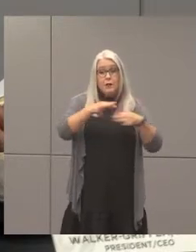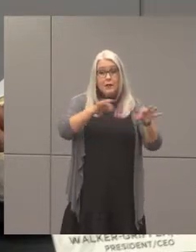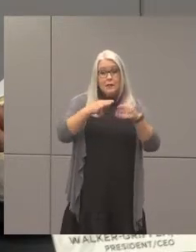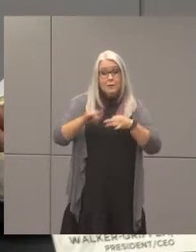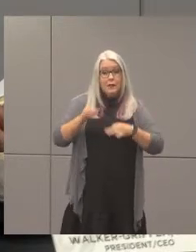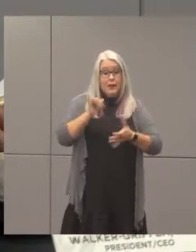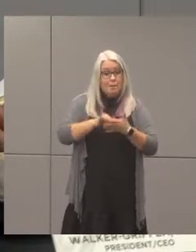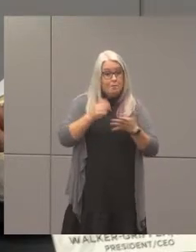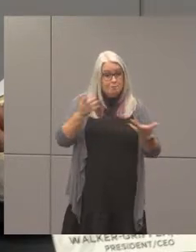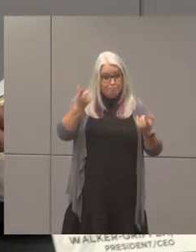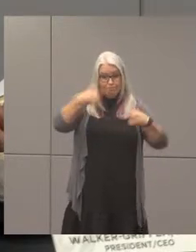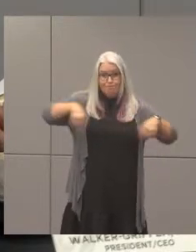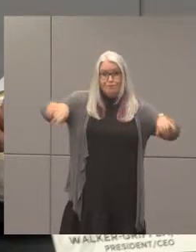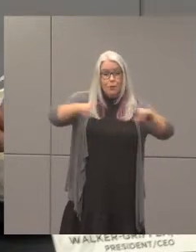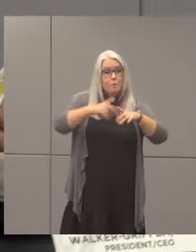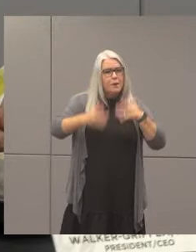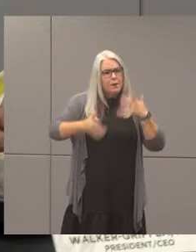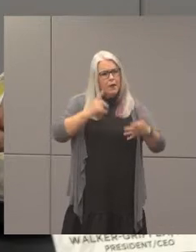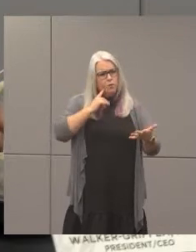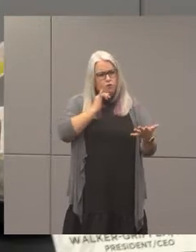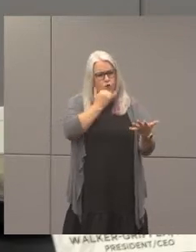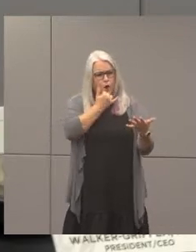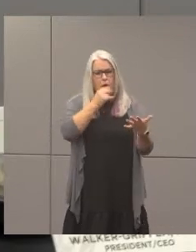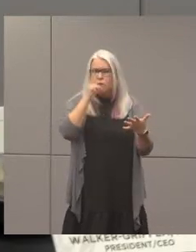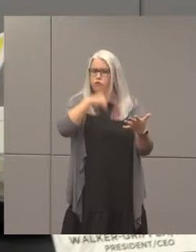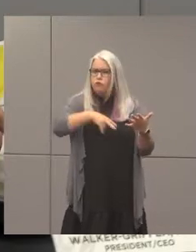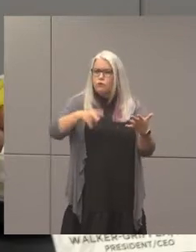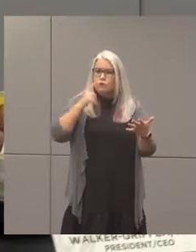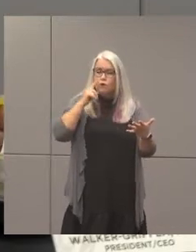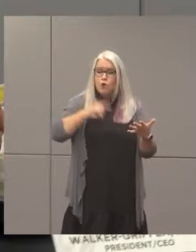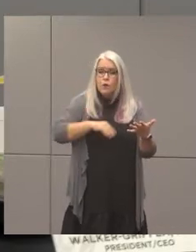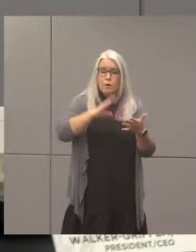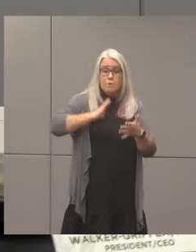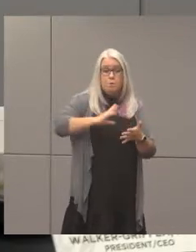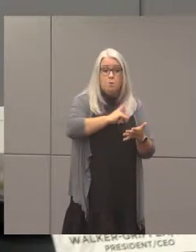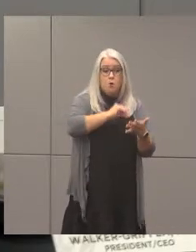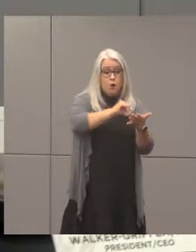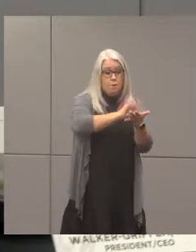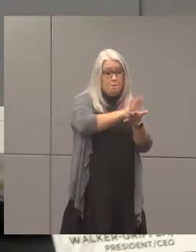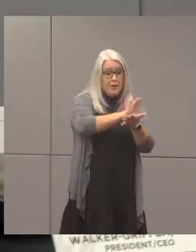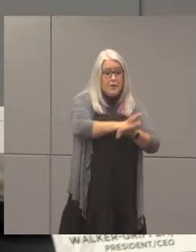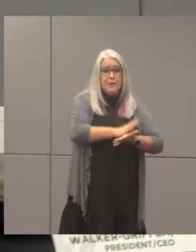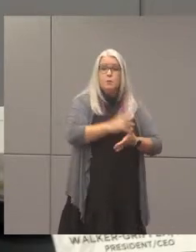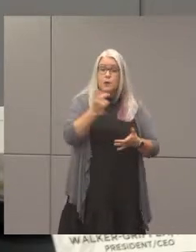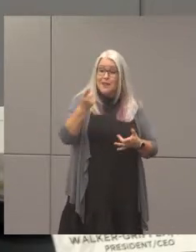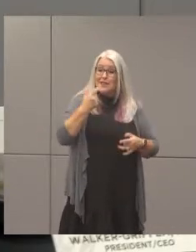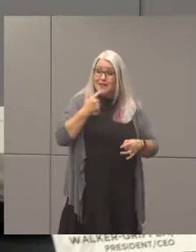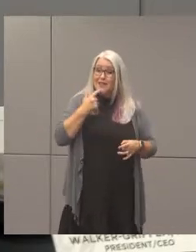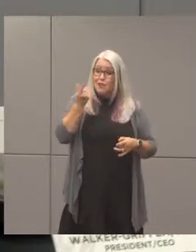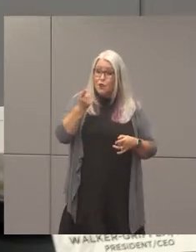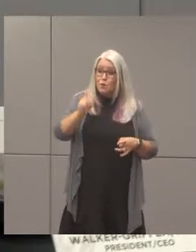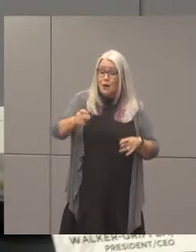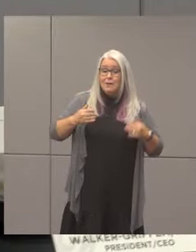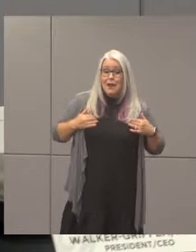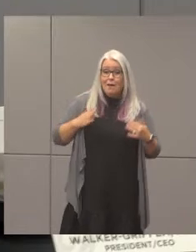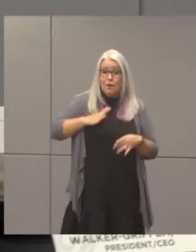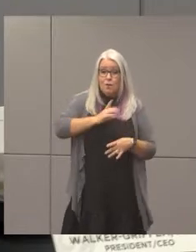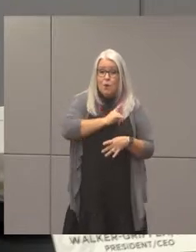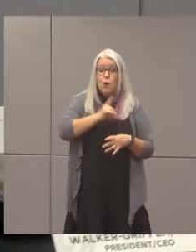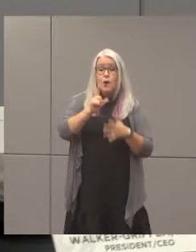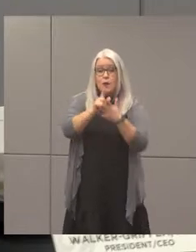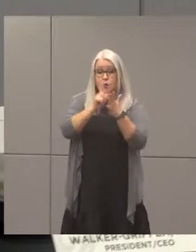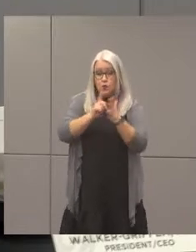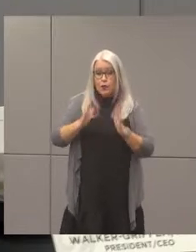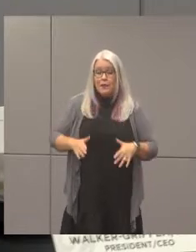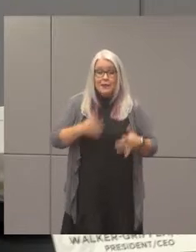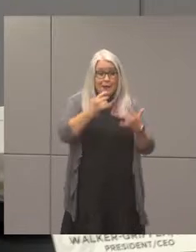I was looking in the wrong place for the board minutes, I don't know. But your policy says that you'll have a board attorney, not don't you